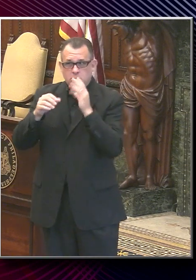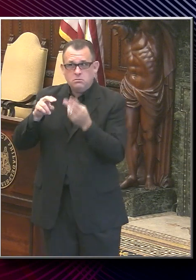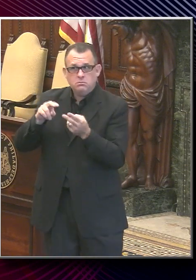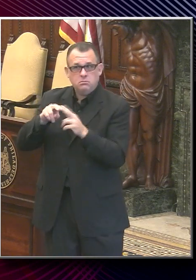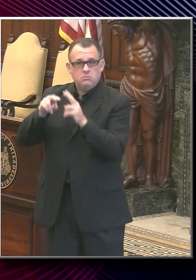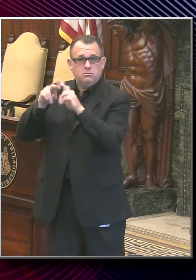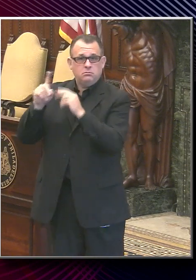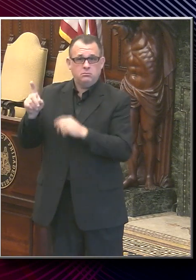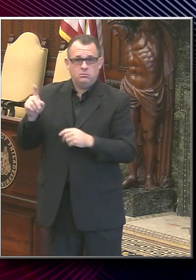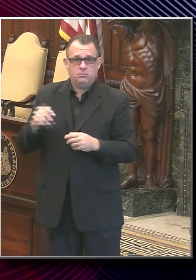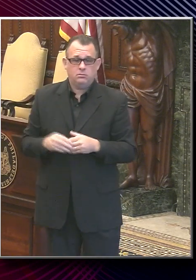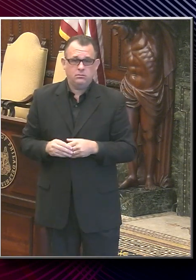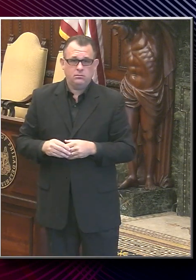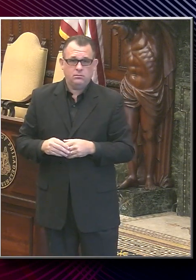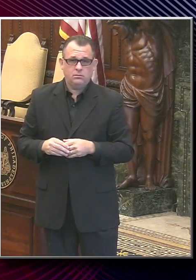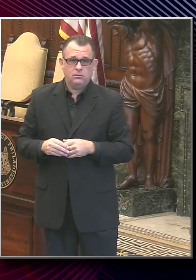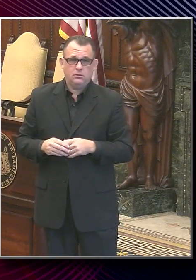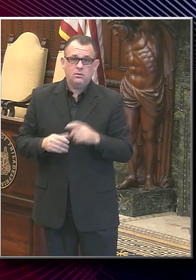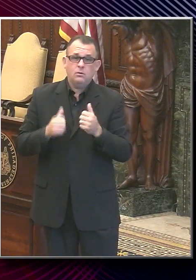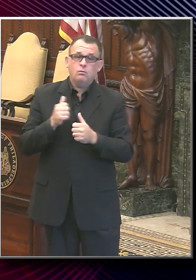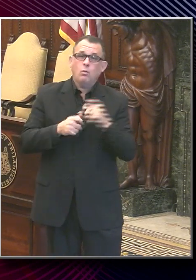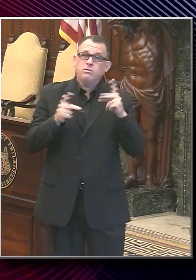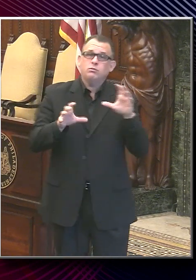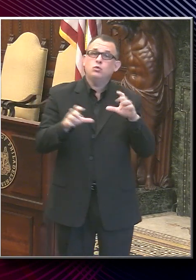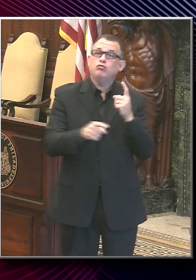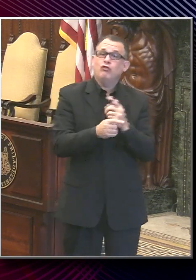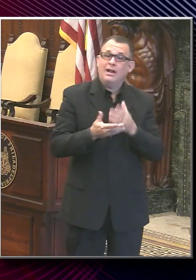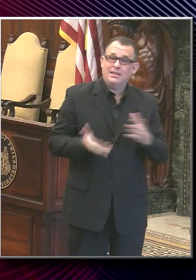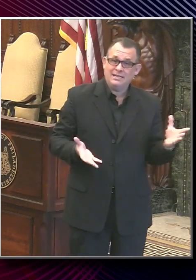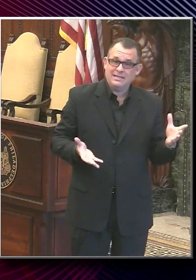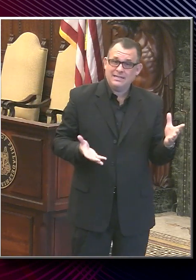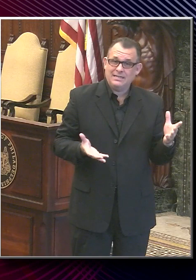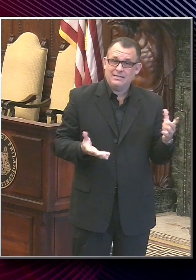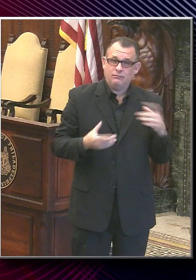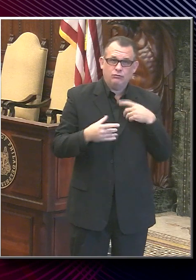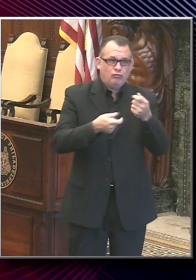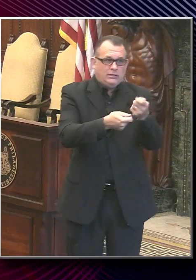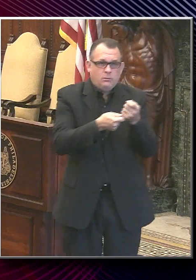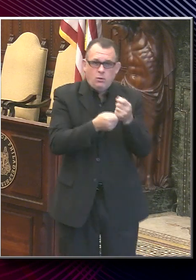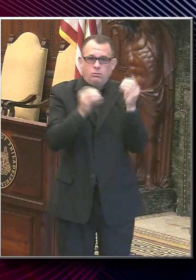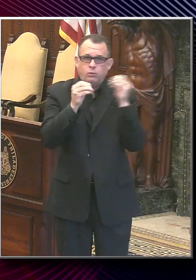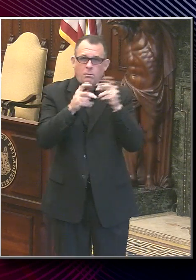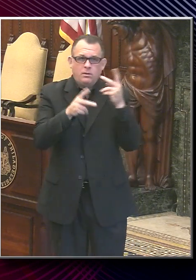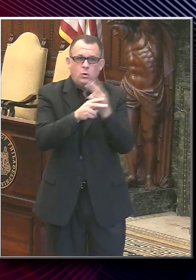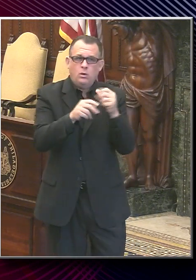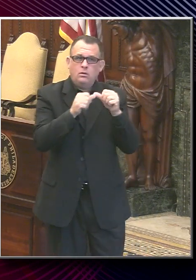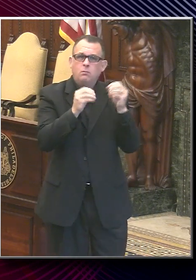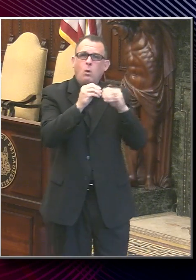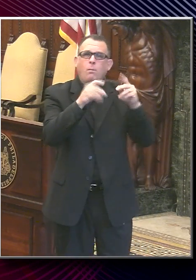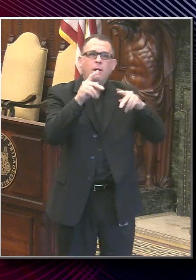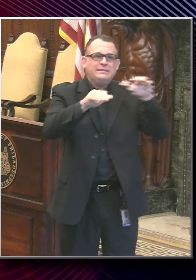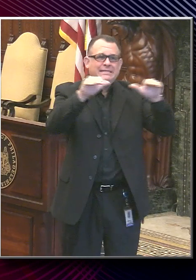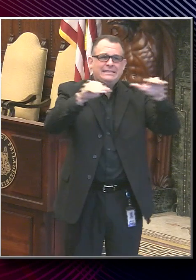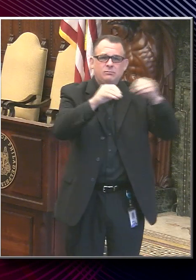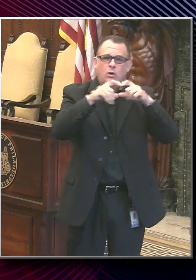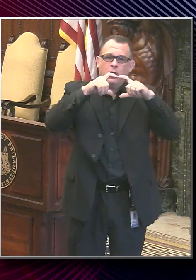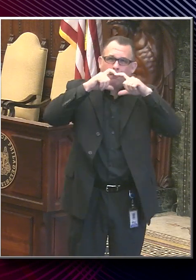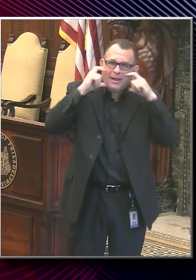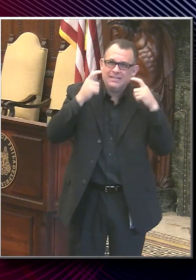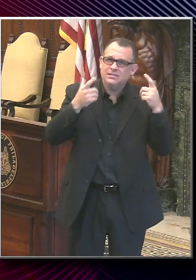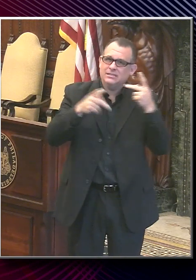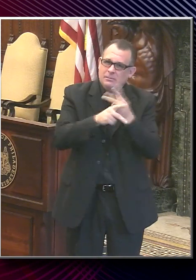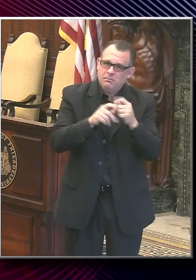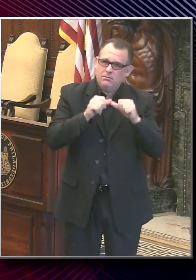of 90%. So most people are doing the right thing, but we need to get more to use masks regularly. Finally, let me just remind people about the risks